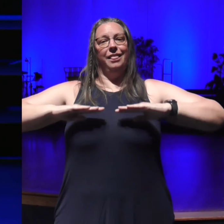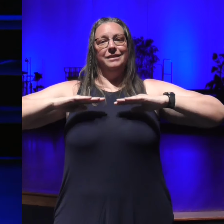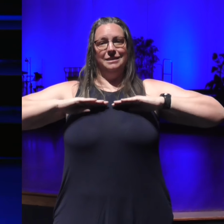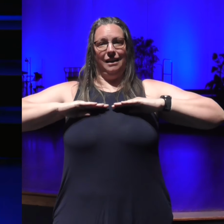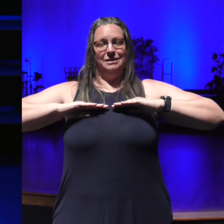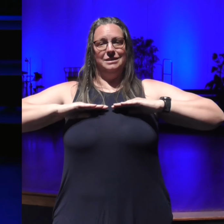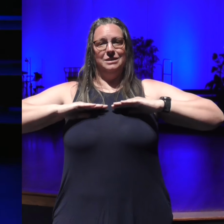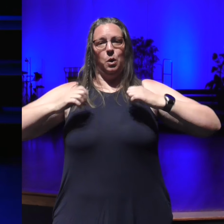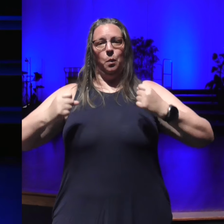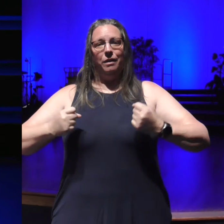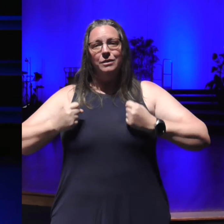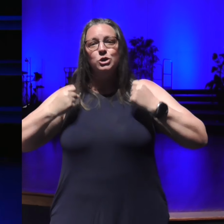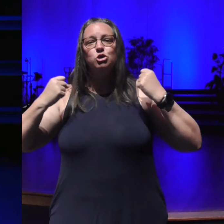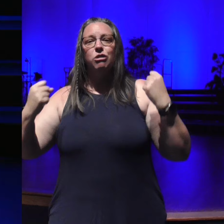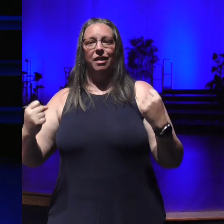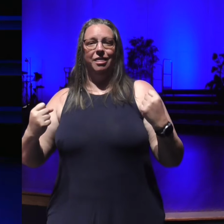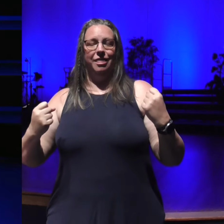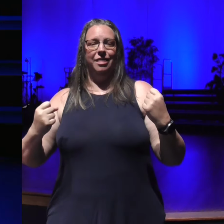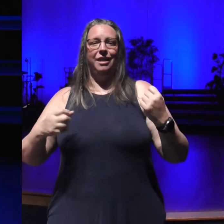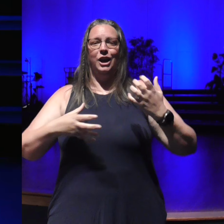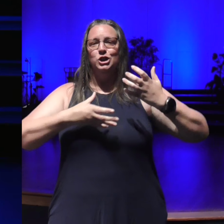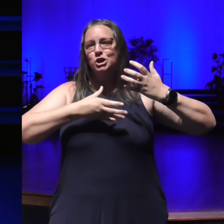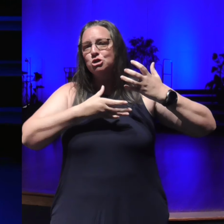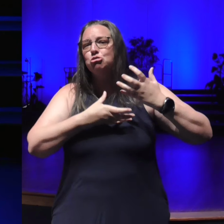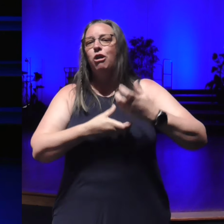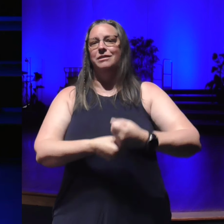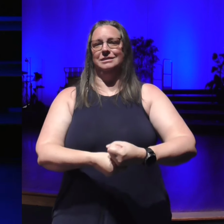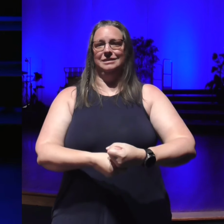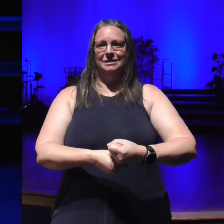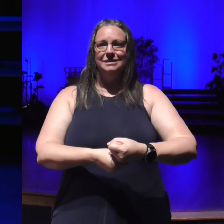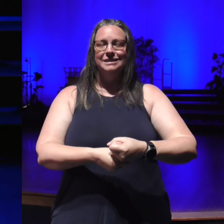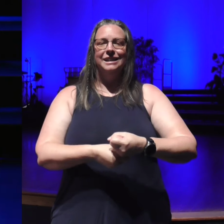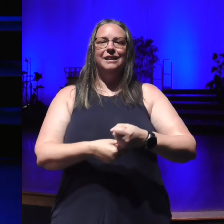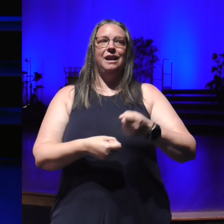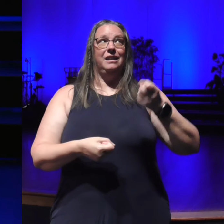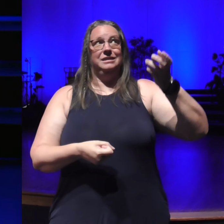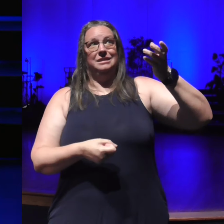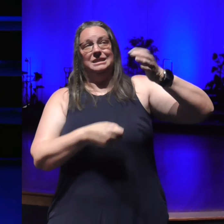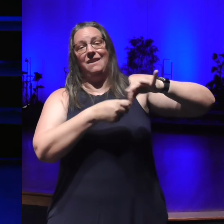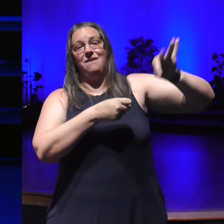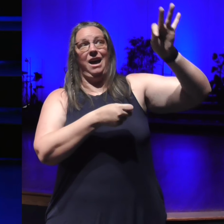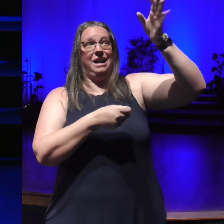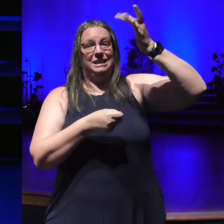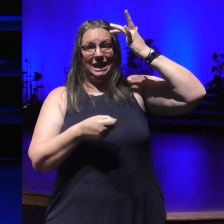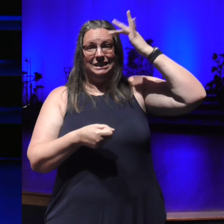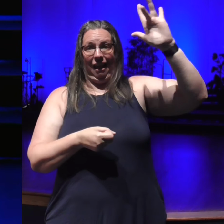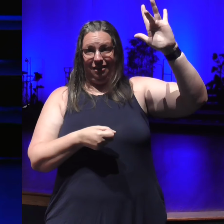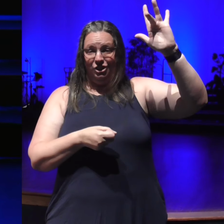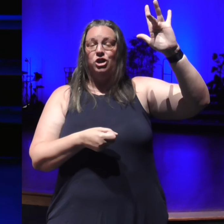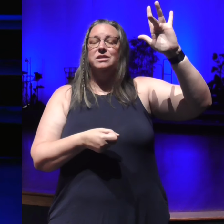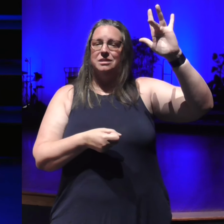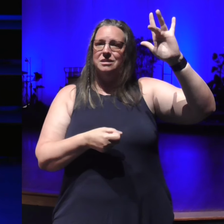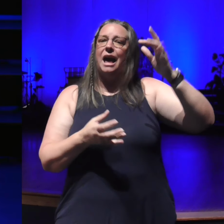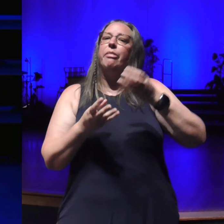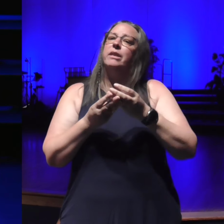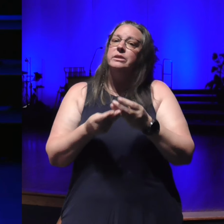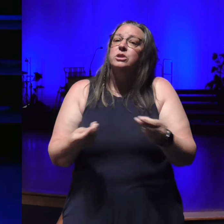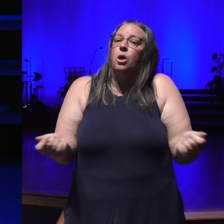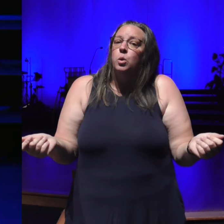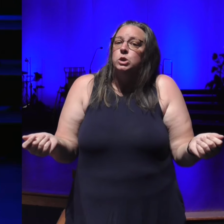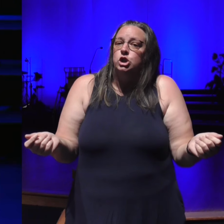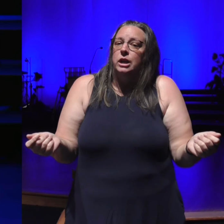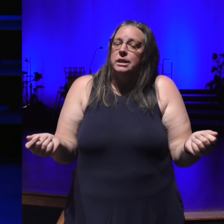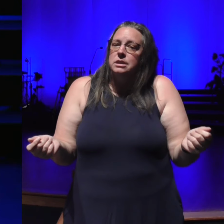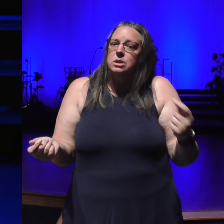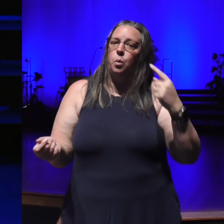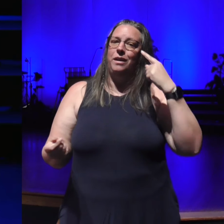strength, with trust, a sense of divine intelligence, and often the solutions that we've been keeping out because we think it's